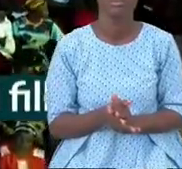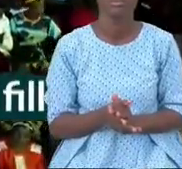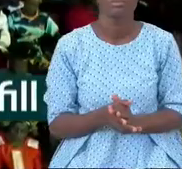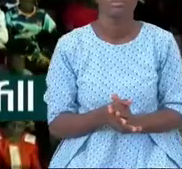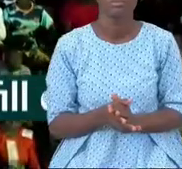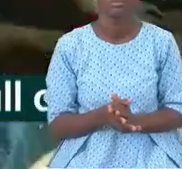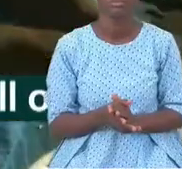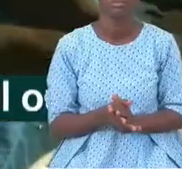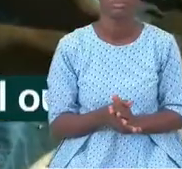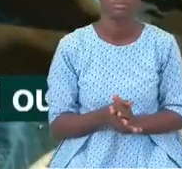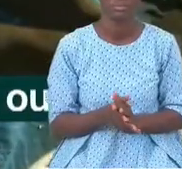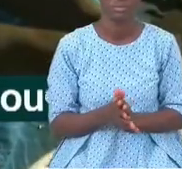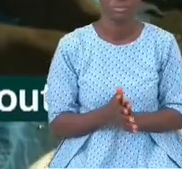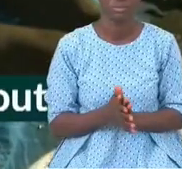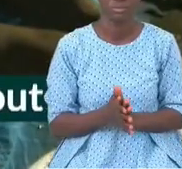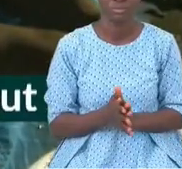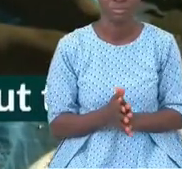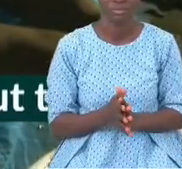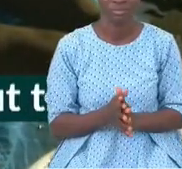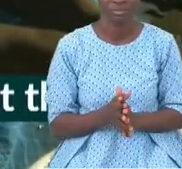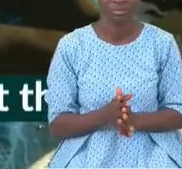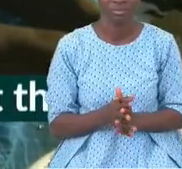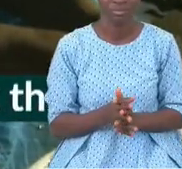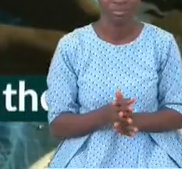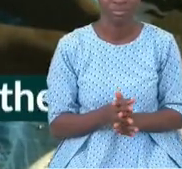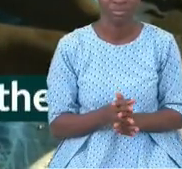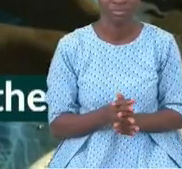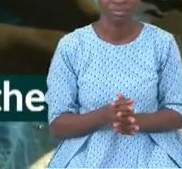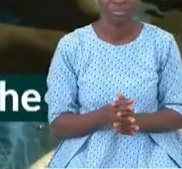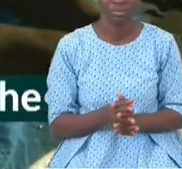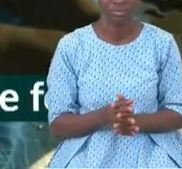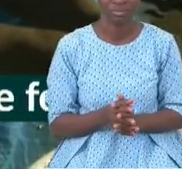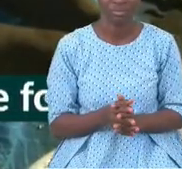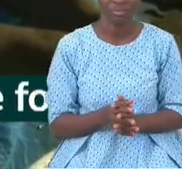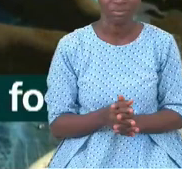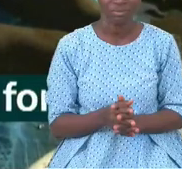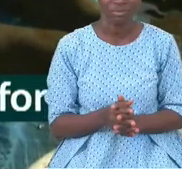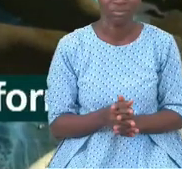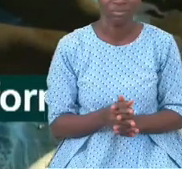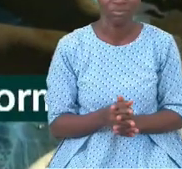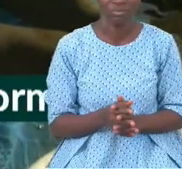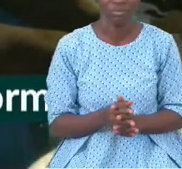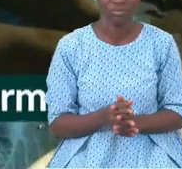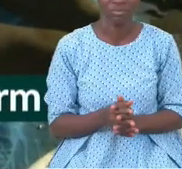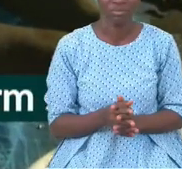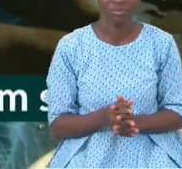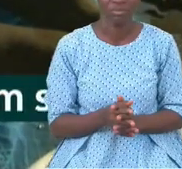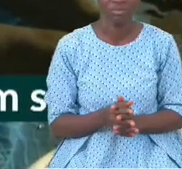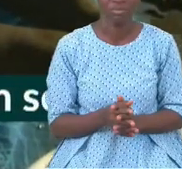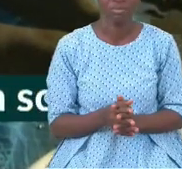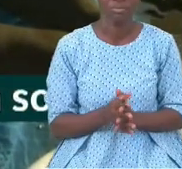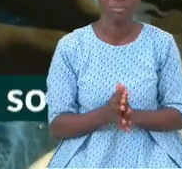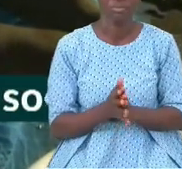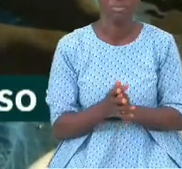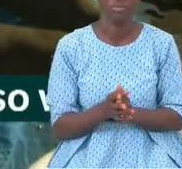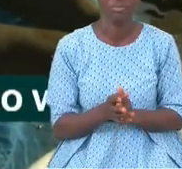Counselors, remain with the people so that as the miracles happen, you bring them for testimonies. Remain